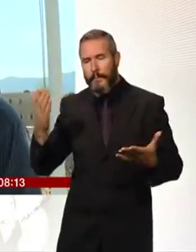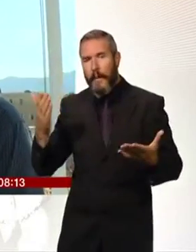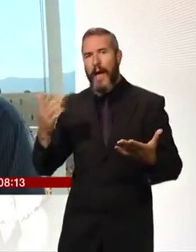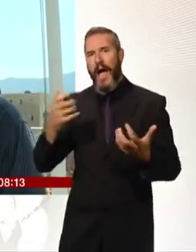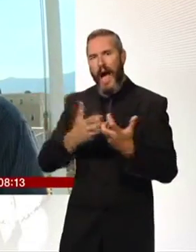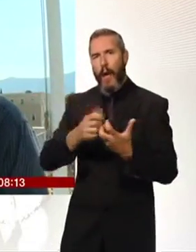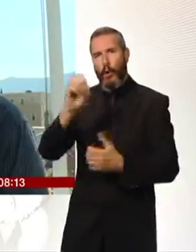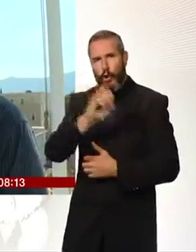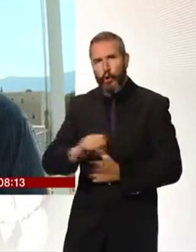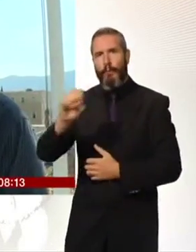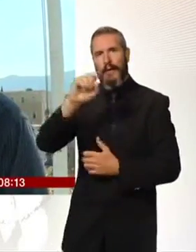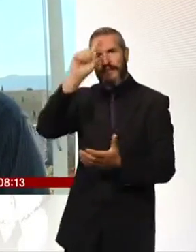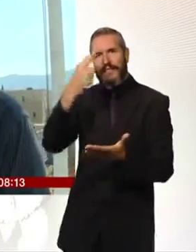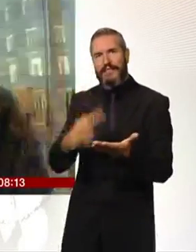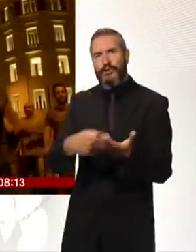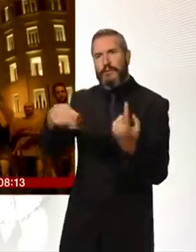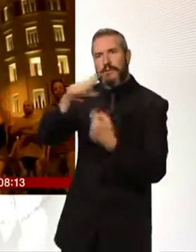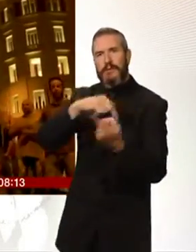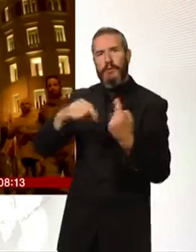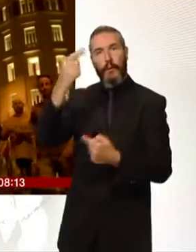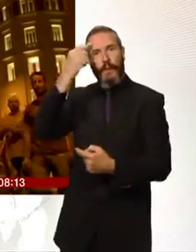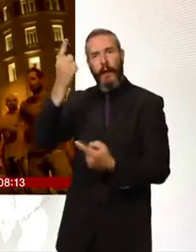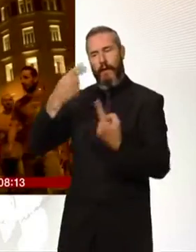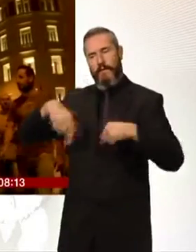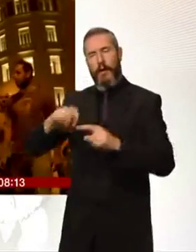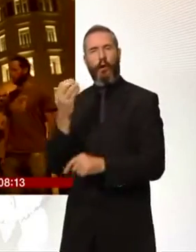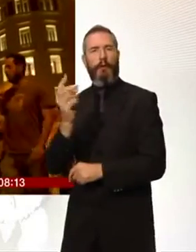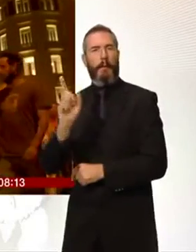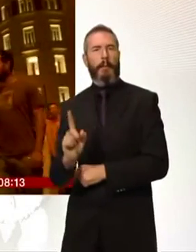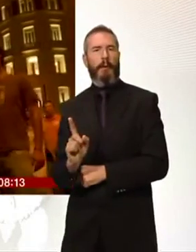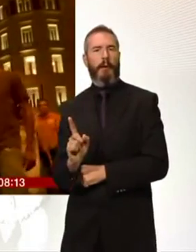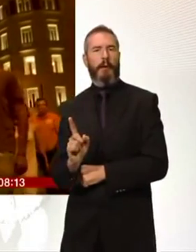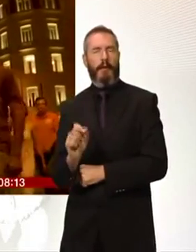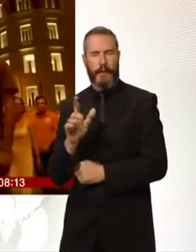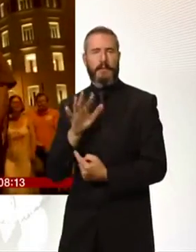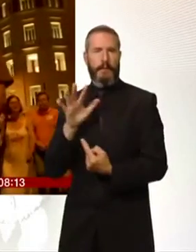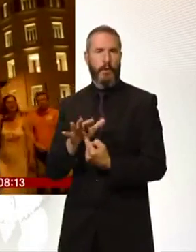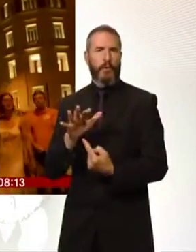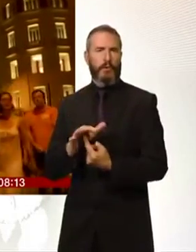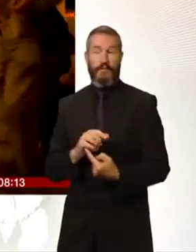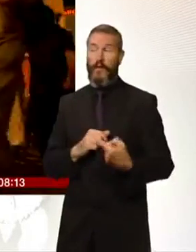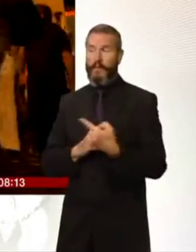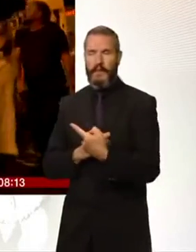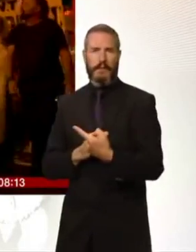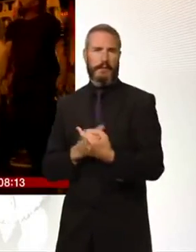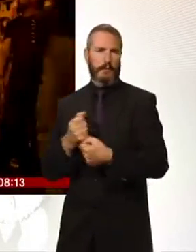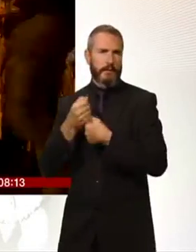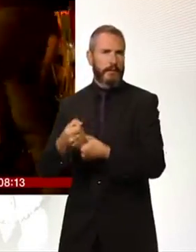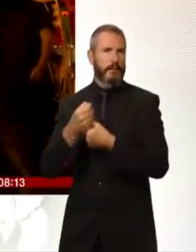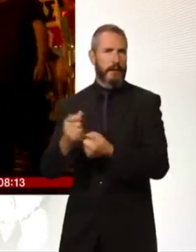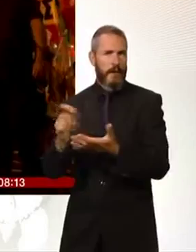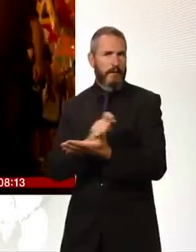in Europe, in the European Union and in Eurogroup. And actually that's the main importance of this vote, of this outcome of